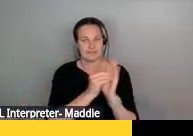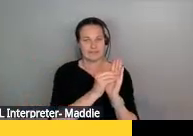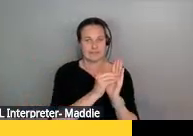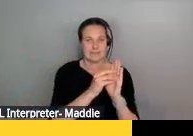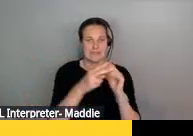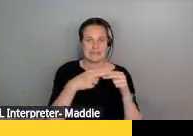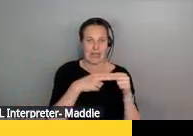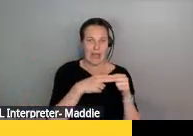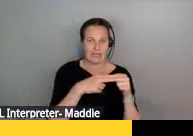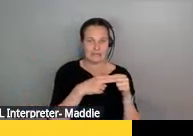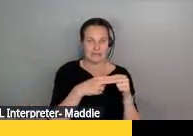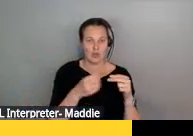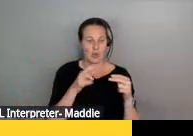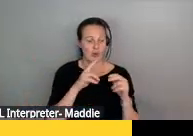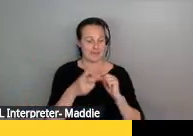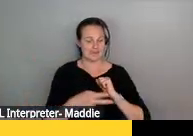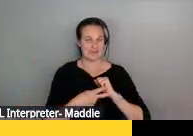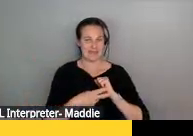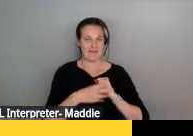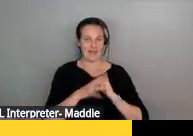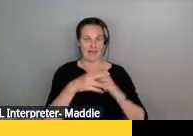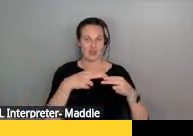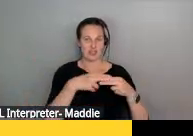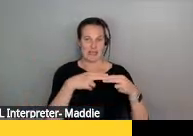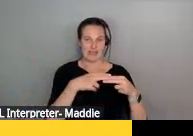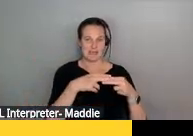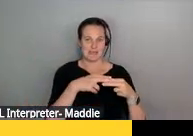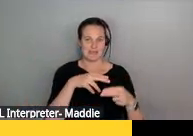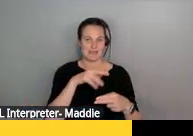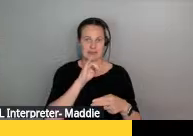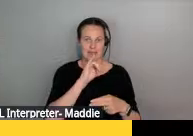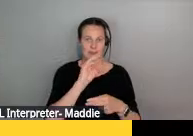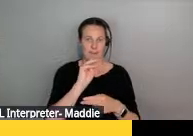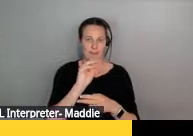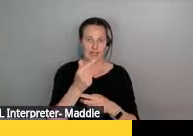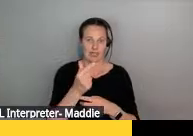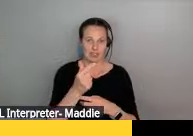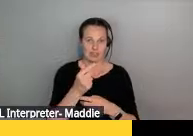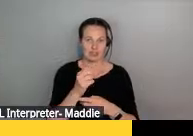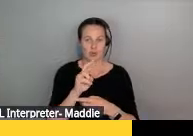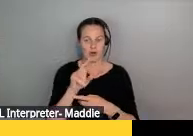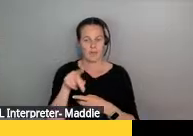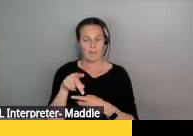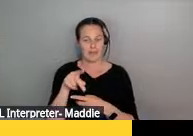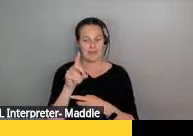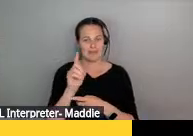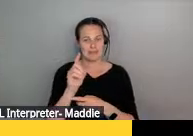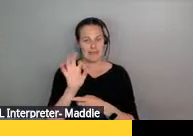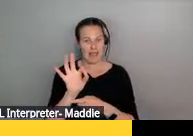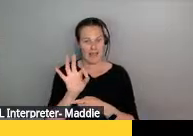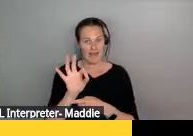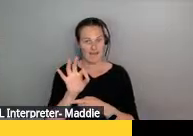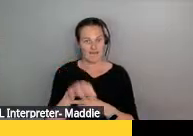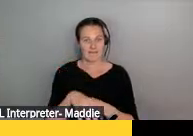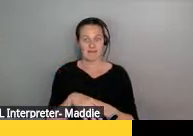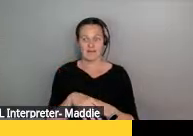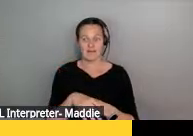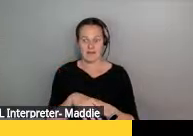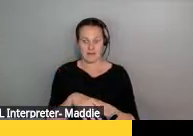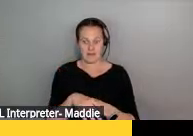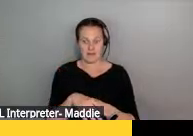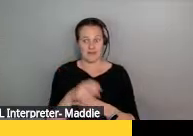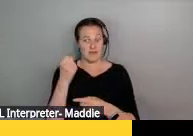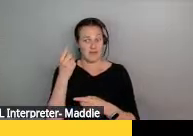their slides as an image or a PDF as an image. And that while we can, when we have an